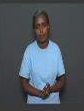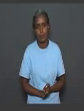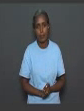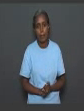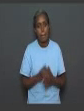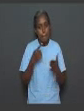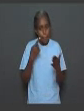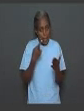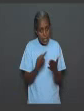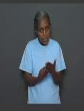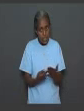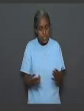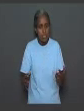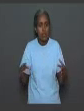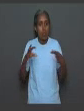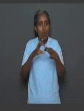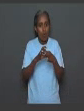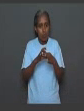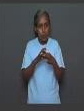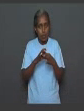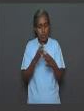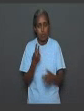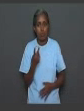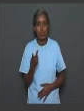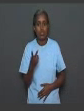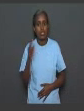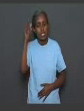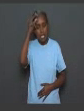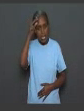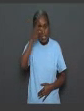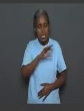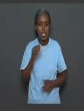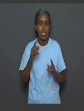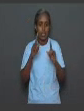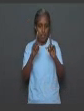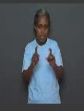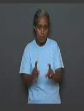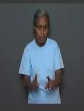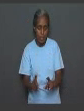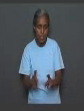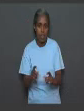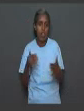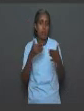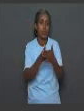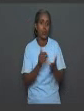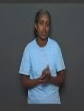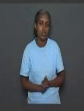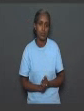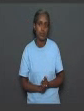This incorporates both the classical and the empirical approaches.